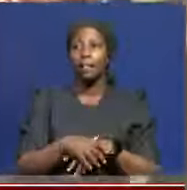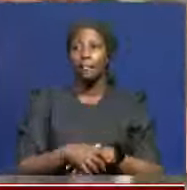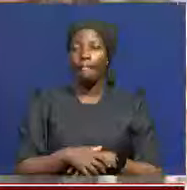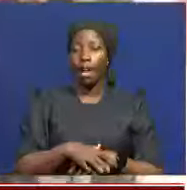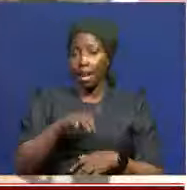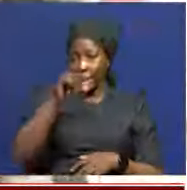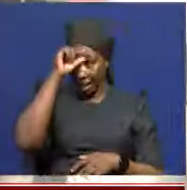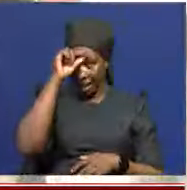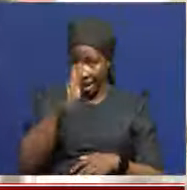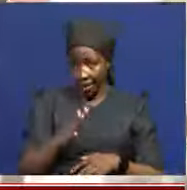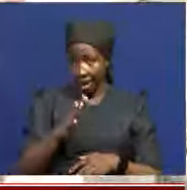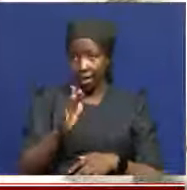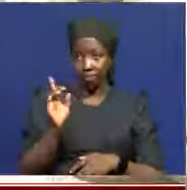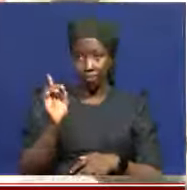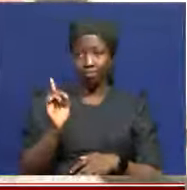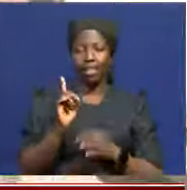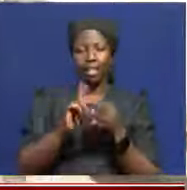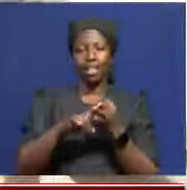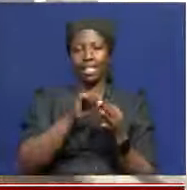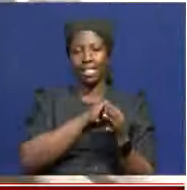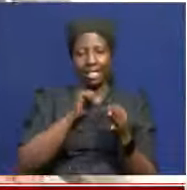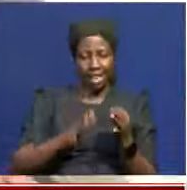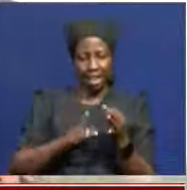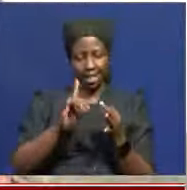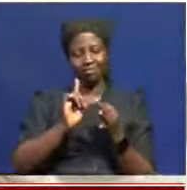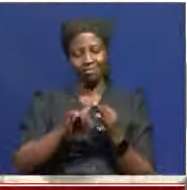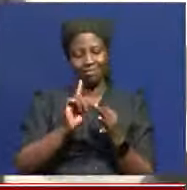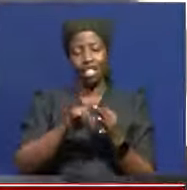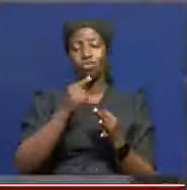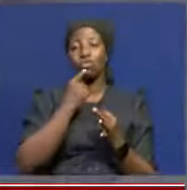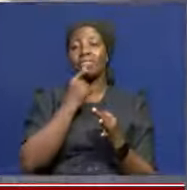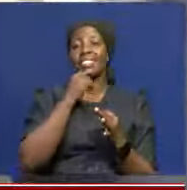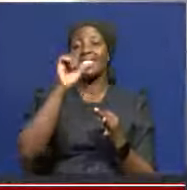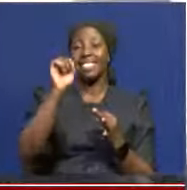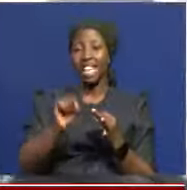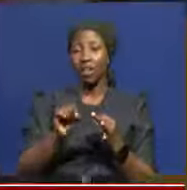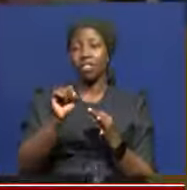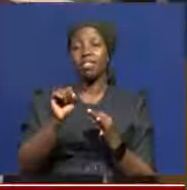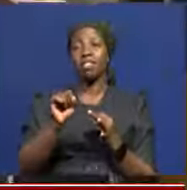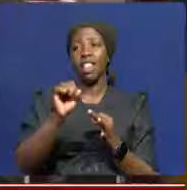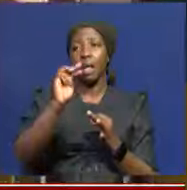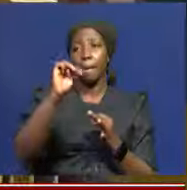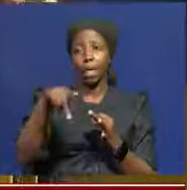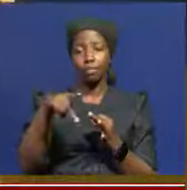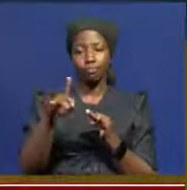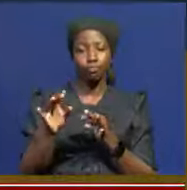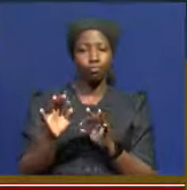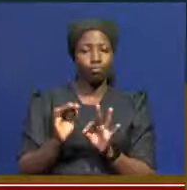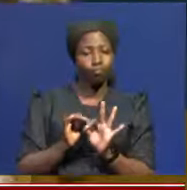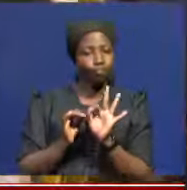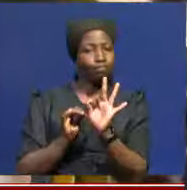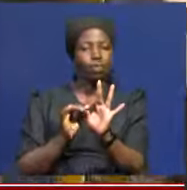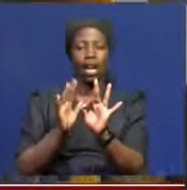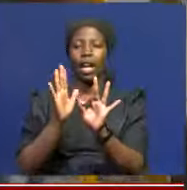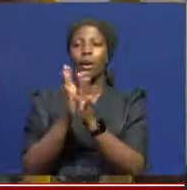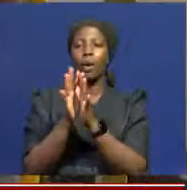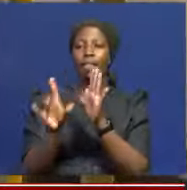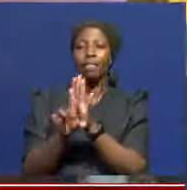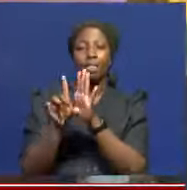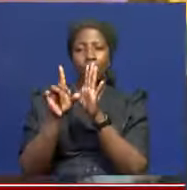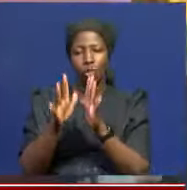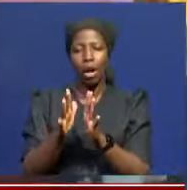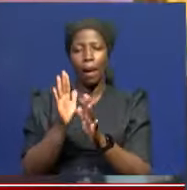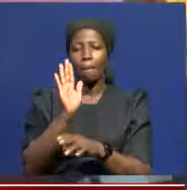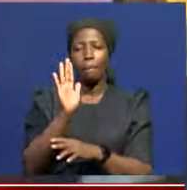Governor Lomorukai, Senator James Lomenen, and Turkana South MP James Samoit, accompanied by their lawyers, arrived at the Rift